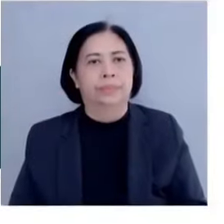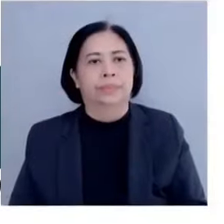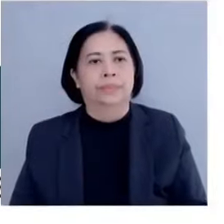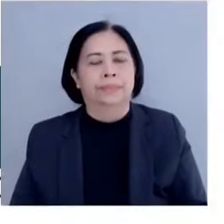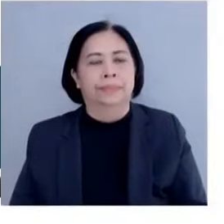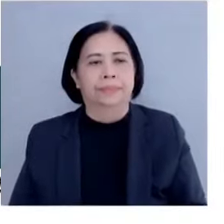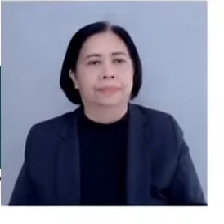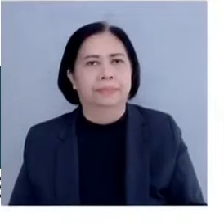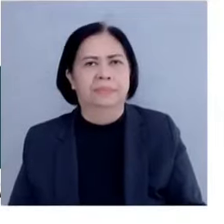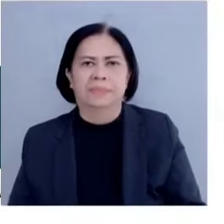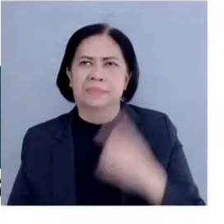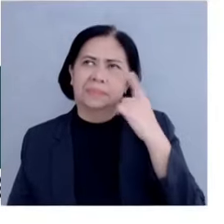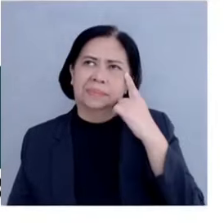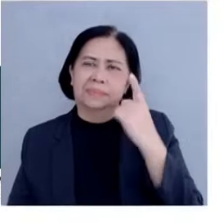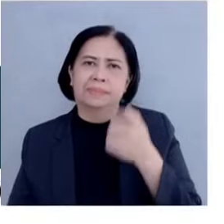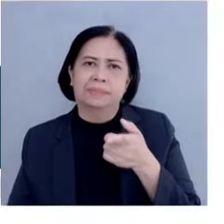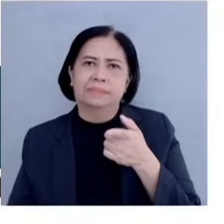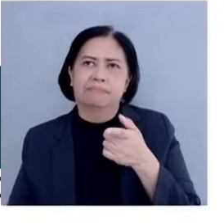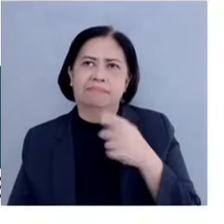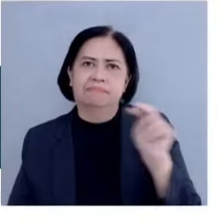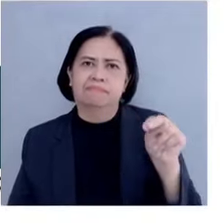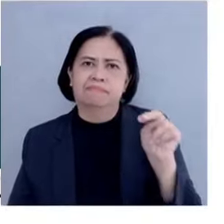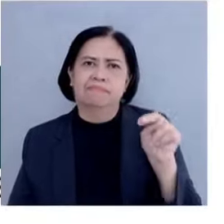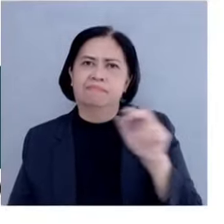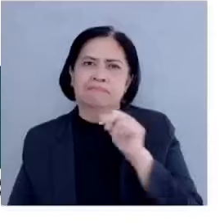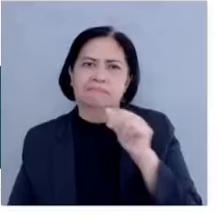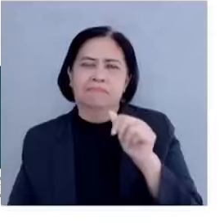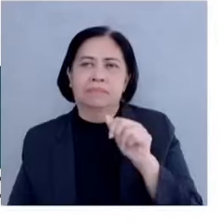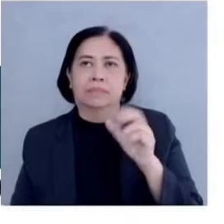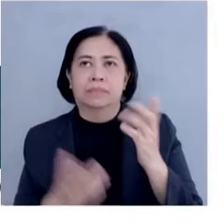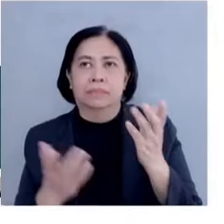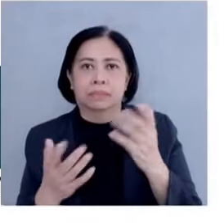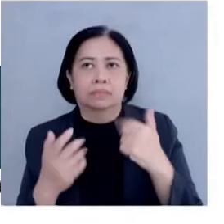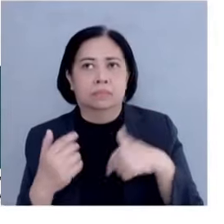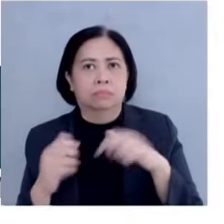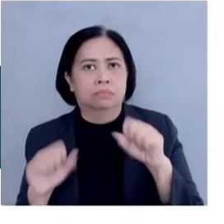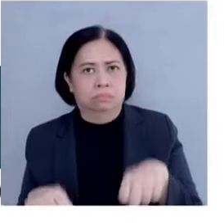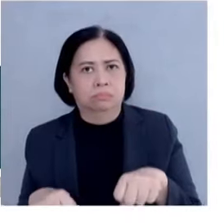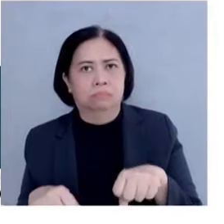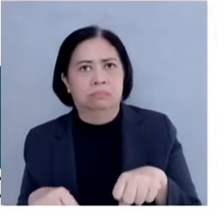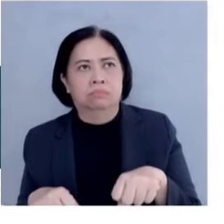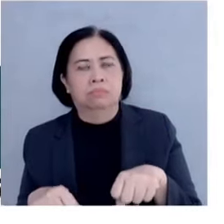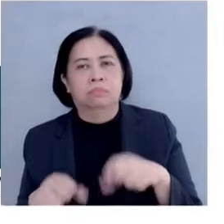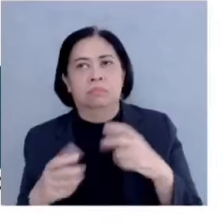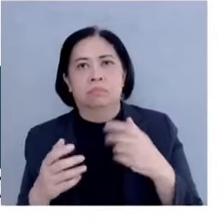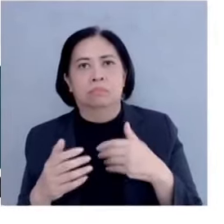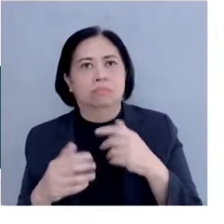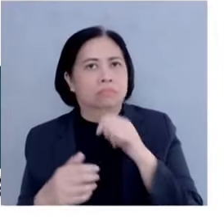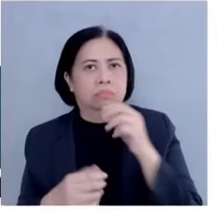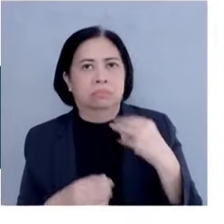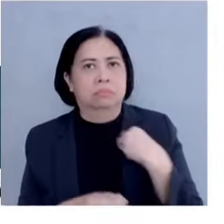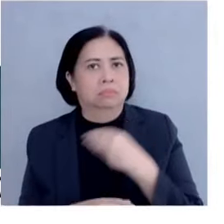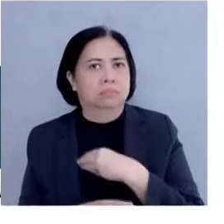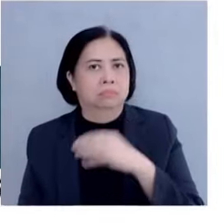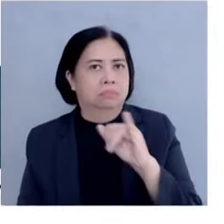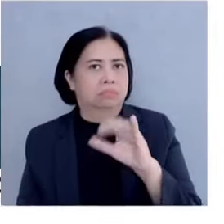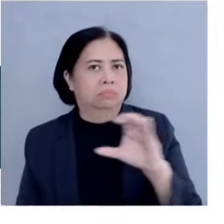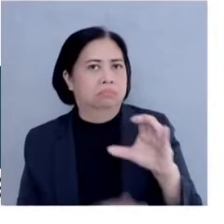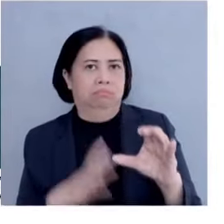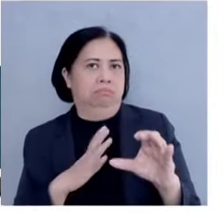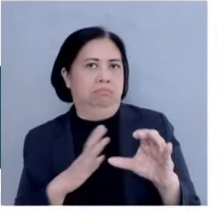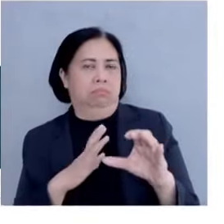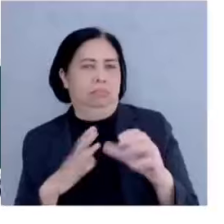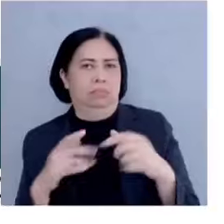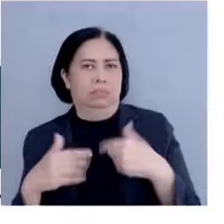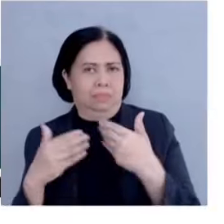I don't see it as a necessity. It is something that we can live without. Or not being a member of the ICC. It's just that we